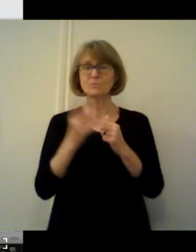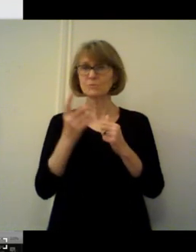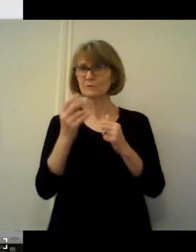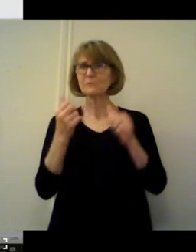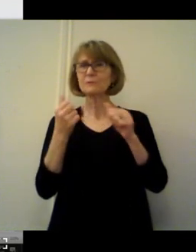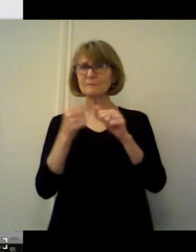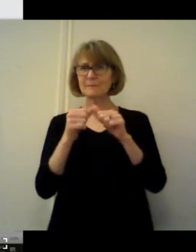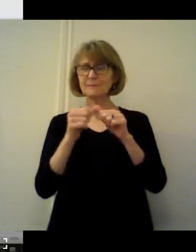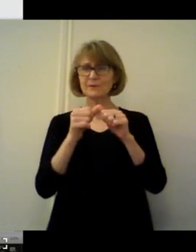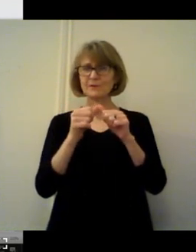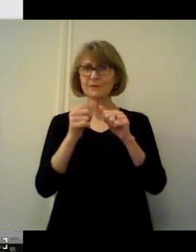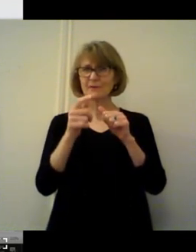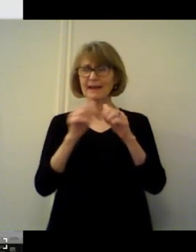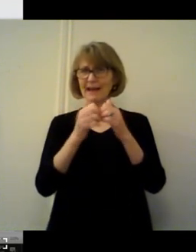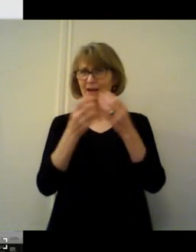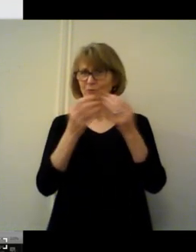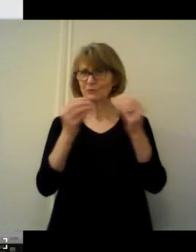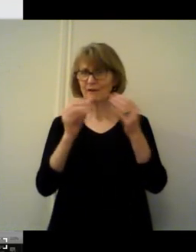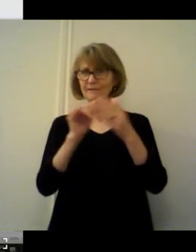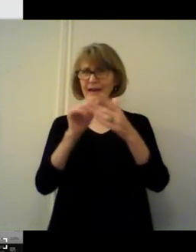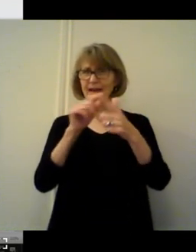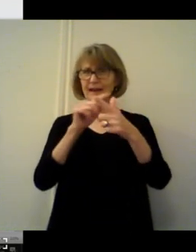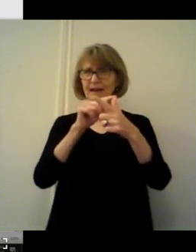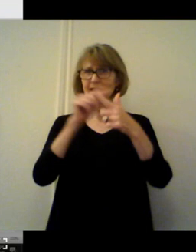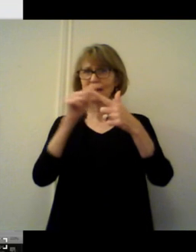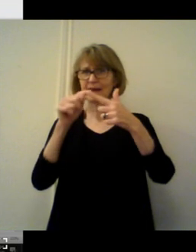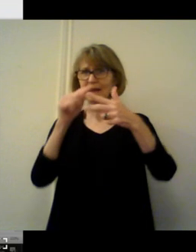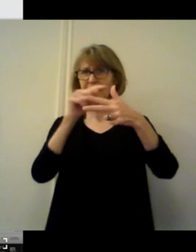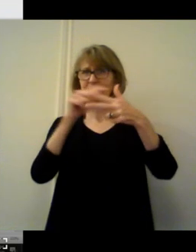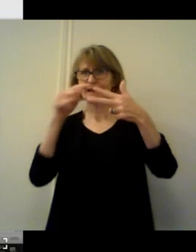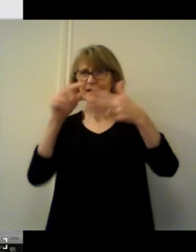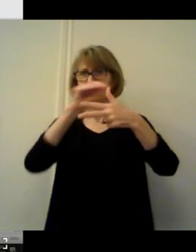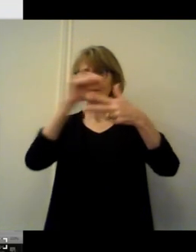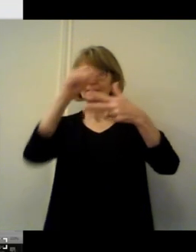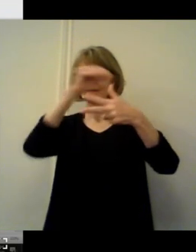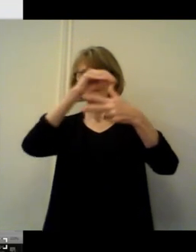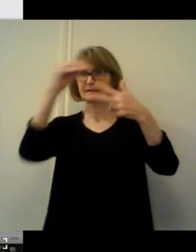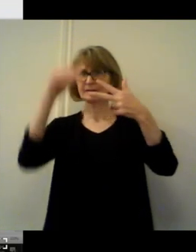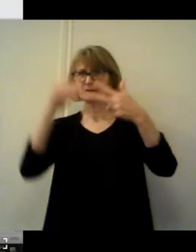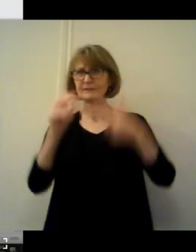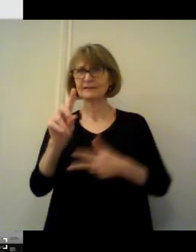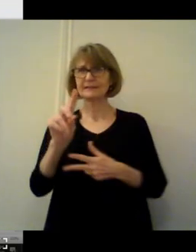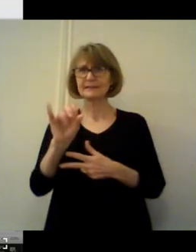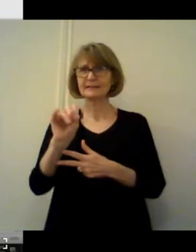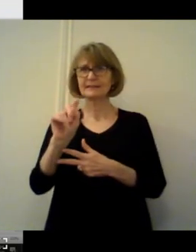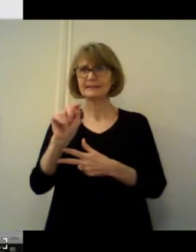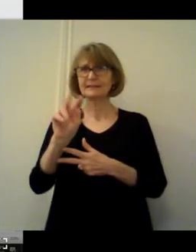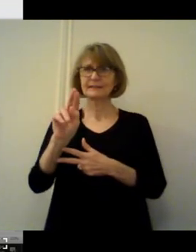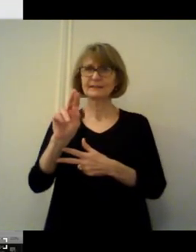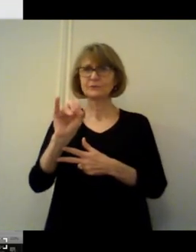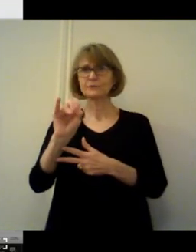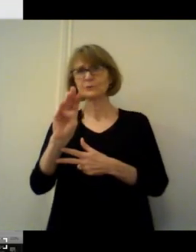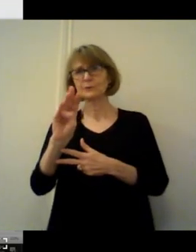deal? Go ahead and say it out loud right before I say it. Yes, that's the distribution. We're going to be using the